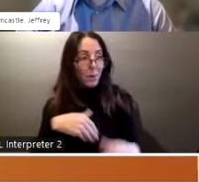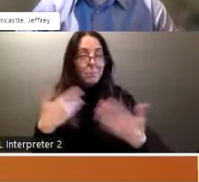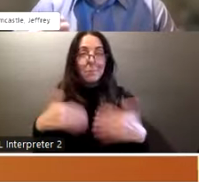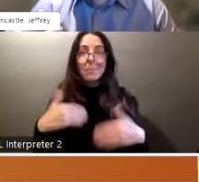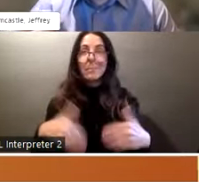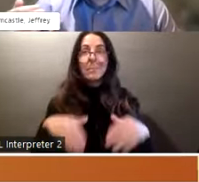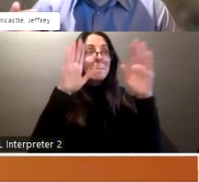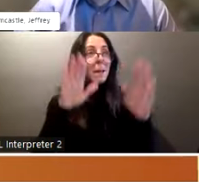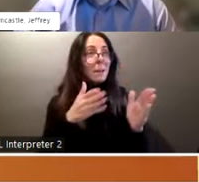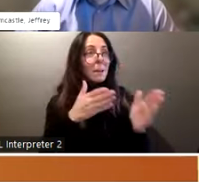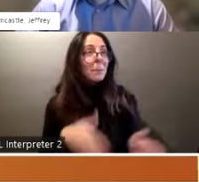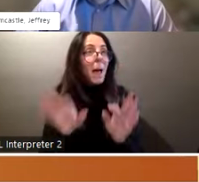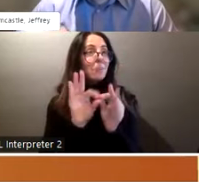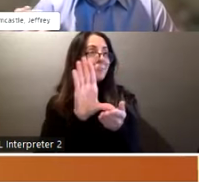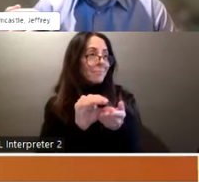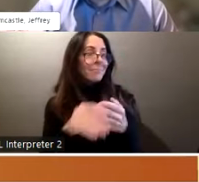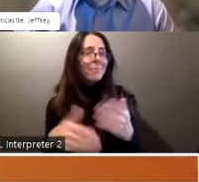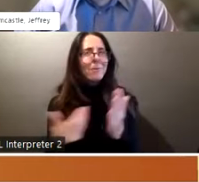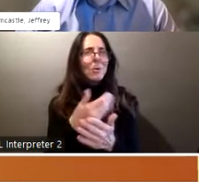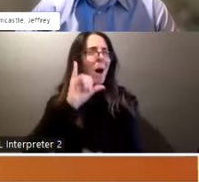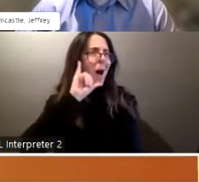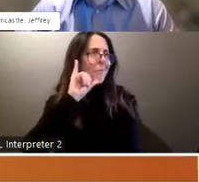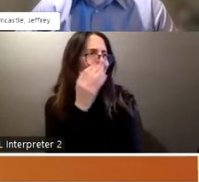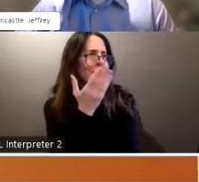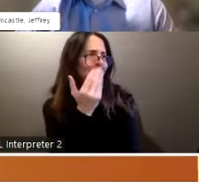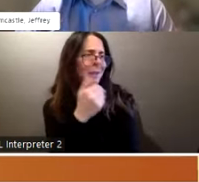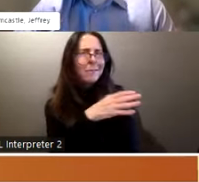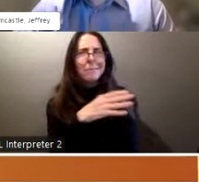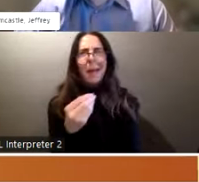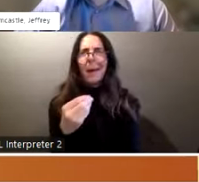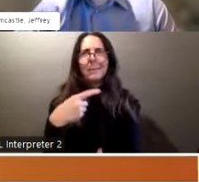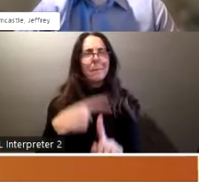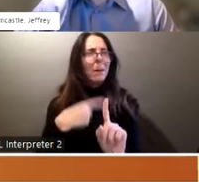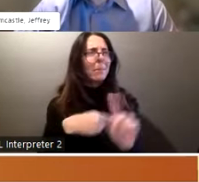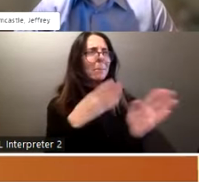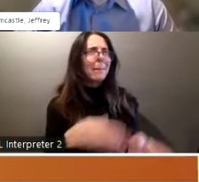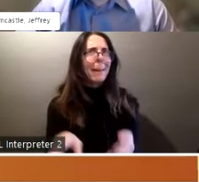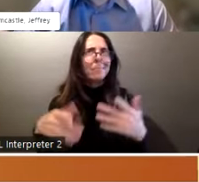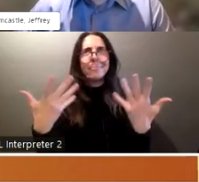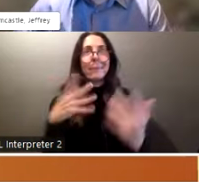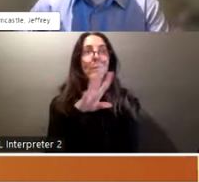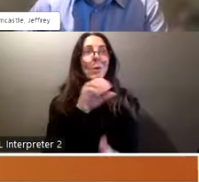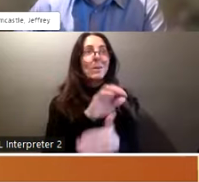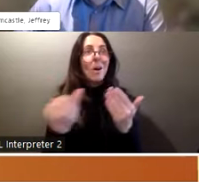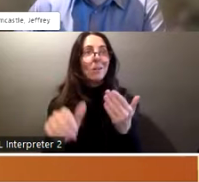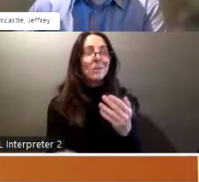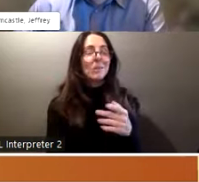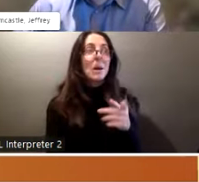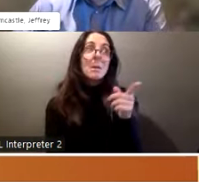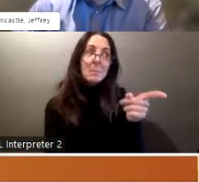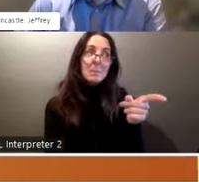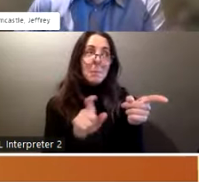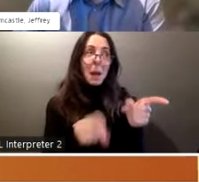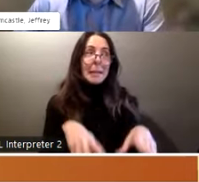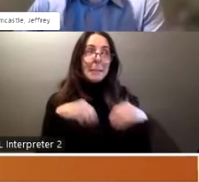you. We have an iPhone 15 and a $40 a month plan. But you have to accept this deal